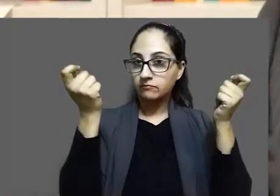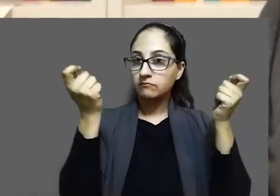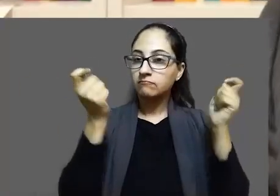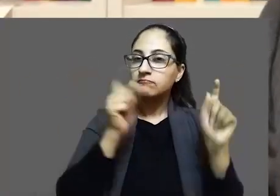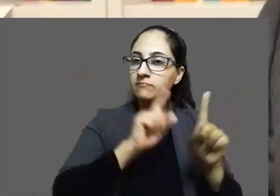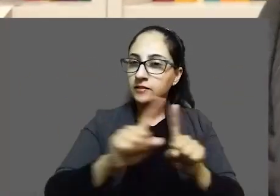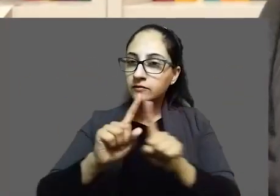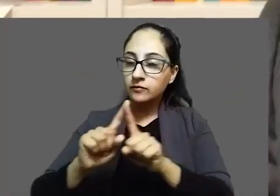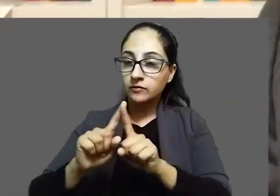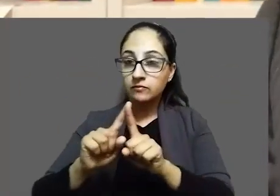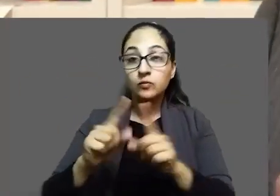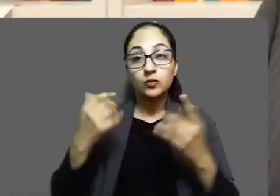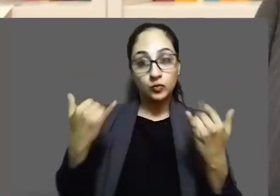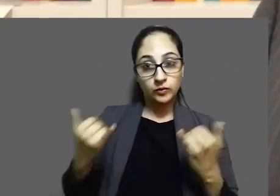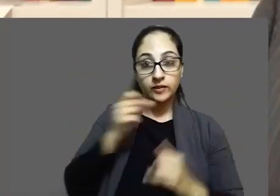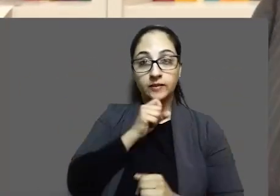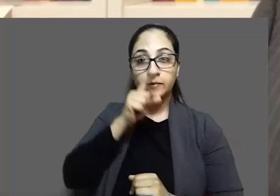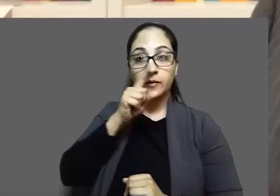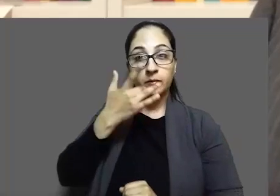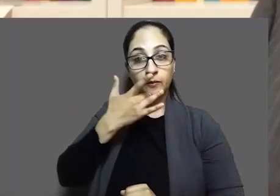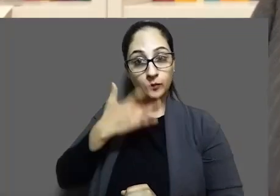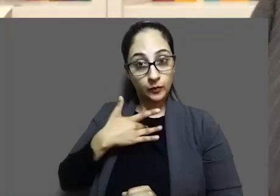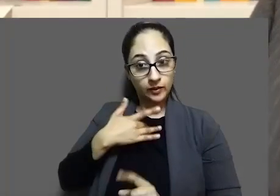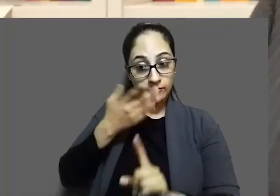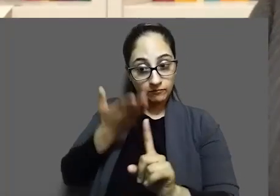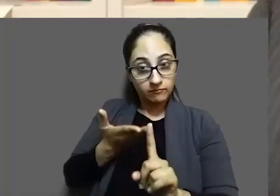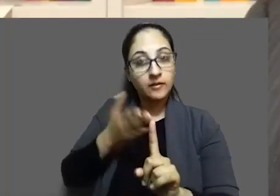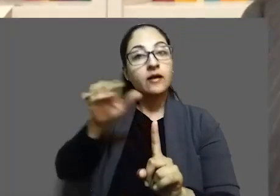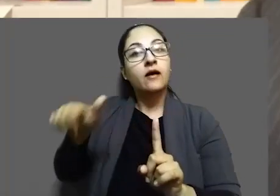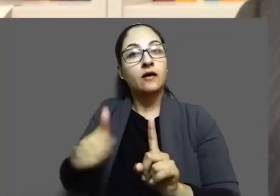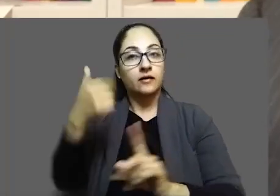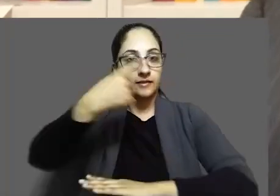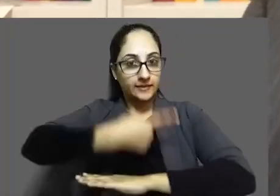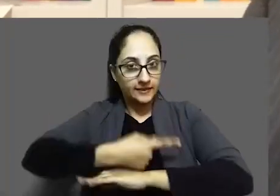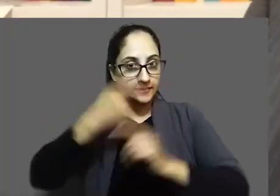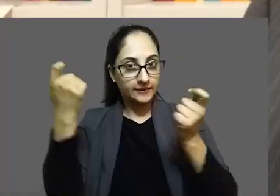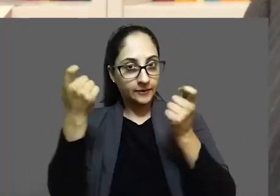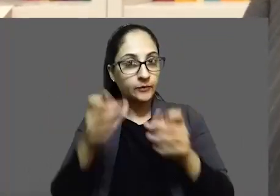is true for Yom Ali or any other religious observation that we make.